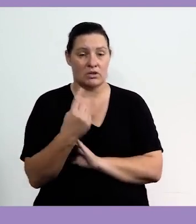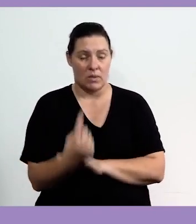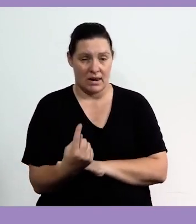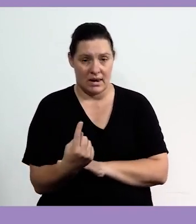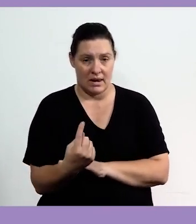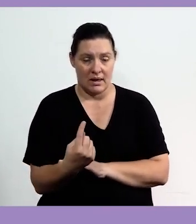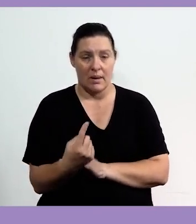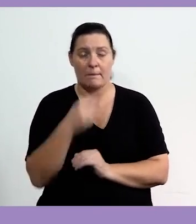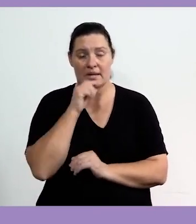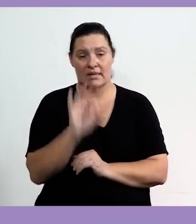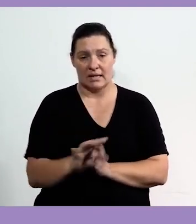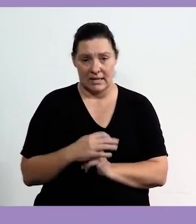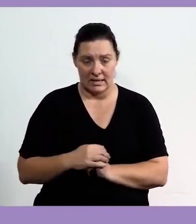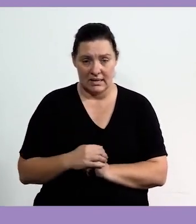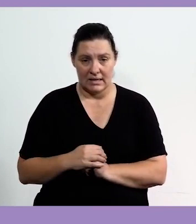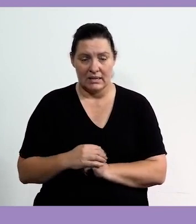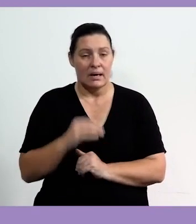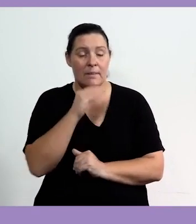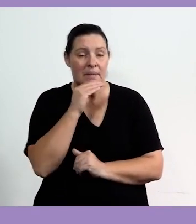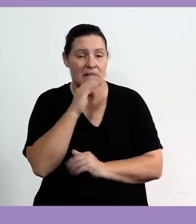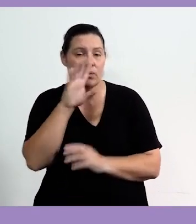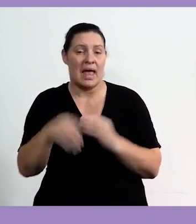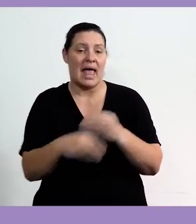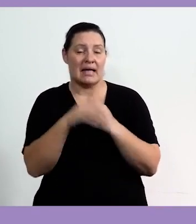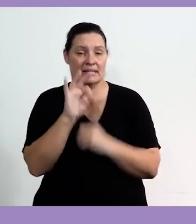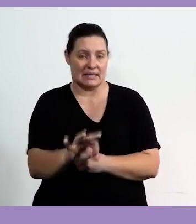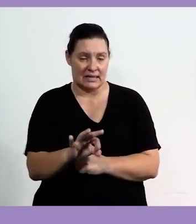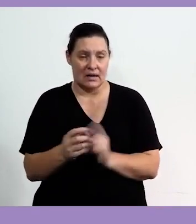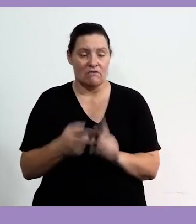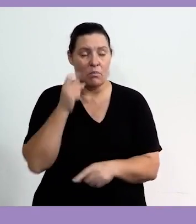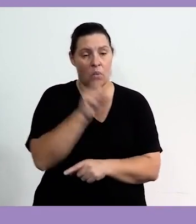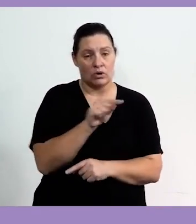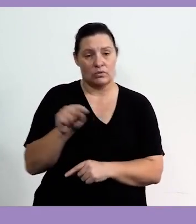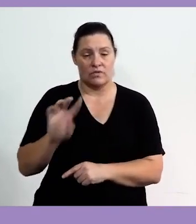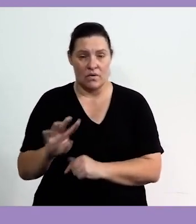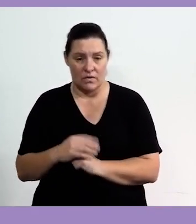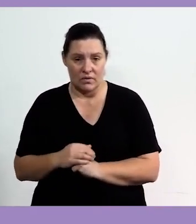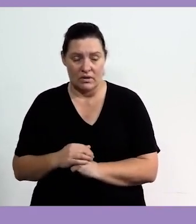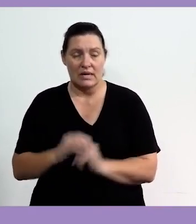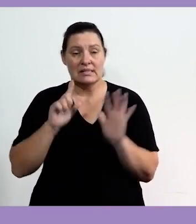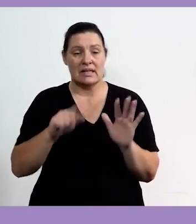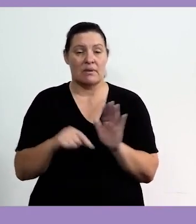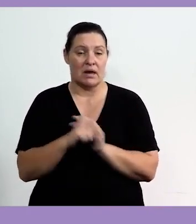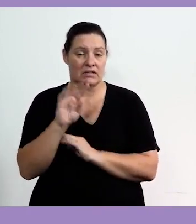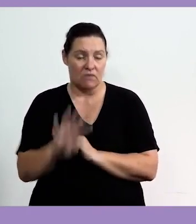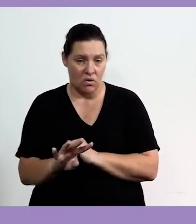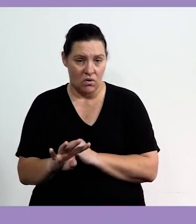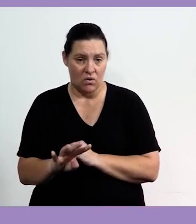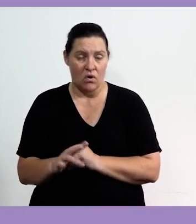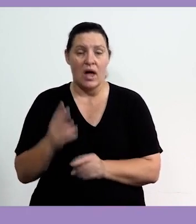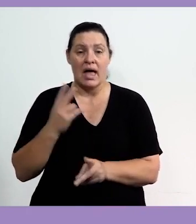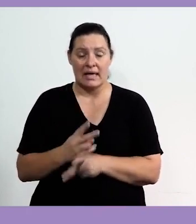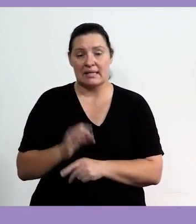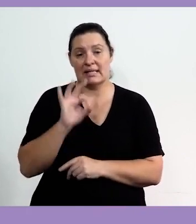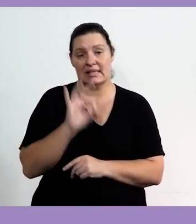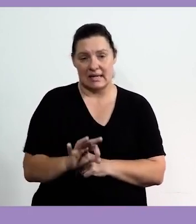minus 1, that is a 3. It means we are adding 3 from 1 to 4. What is 7 minus 4?